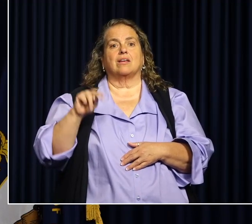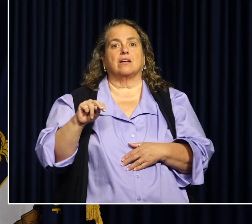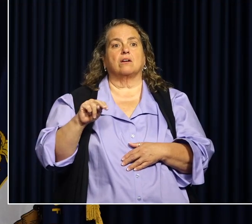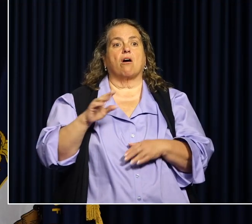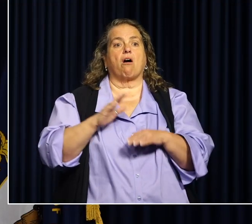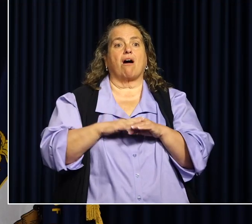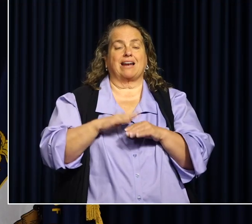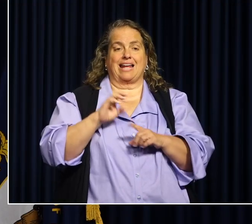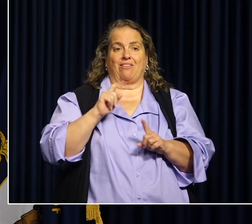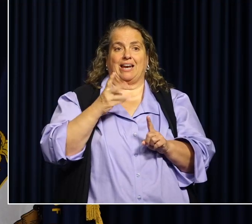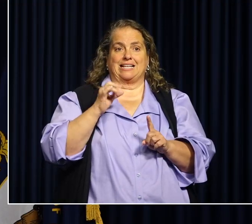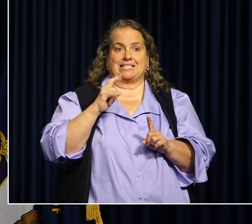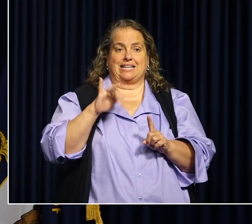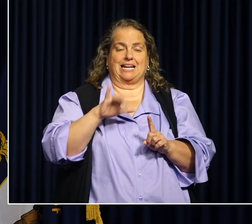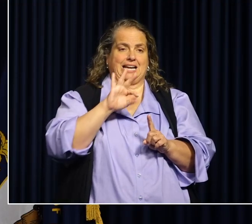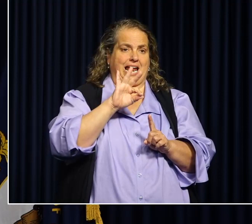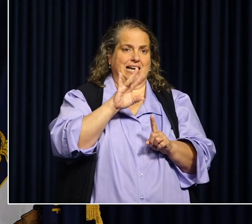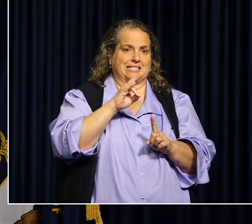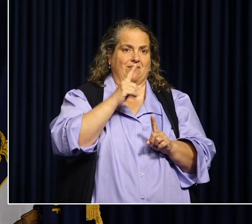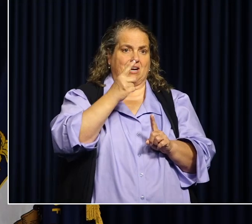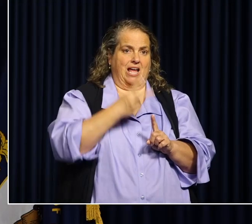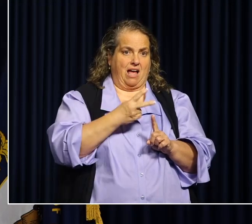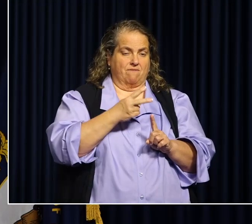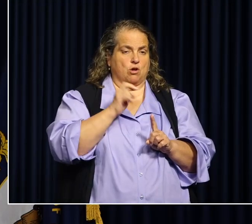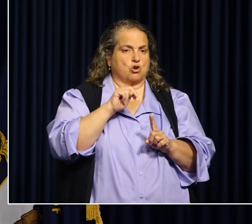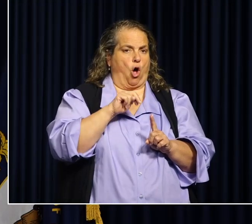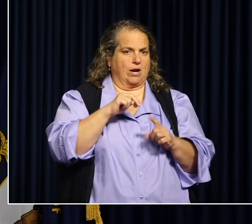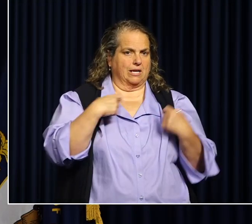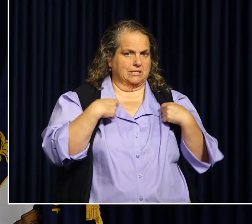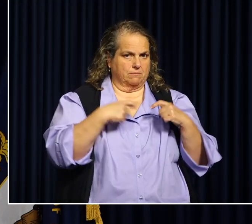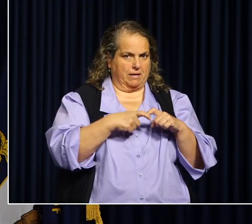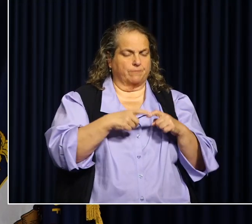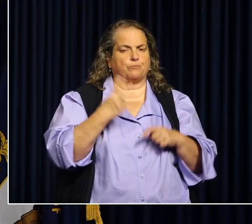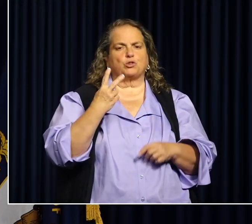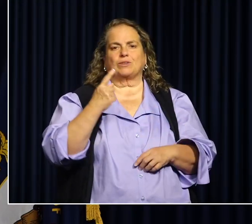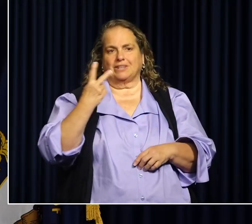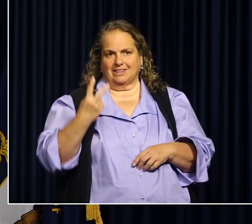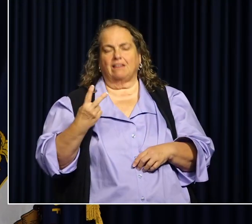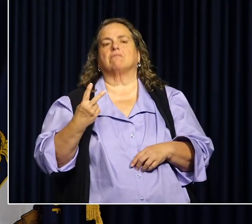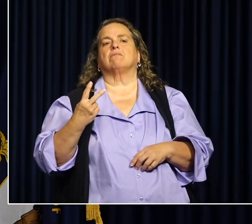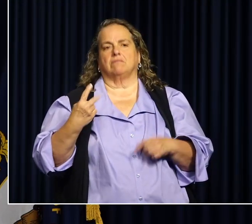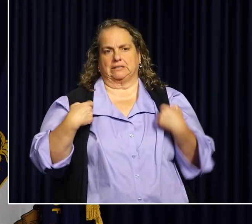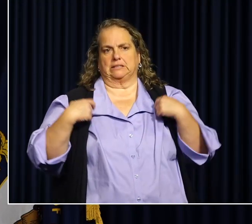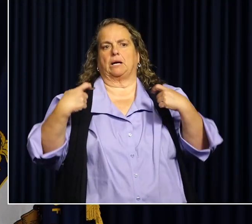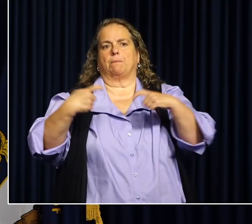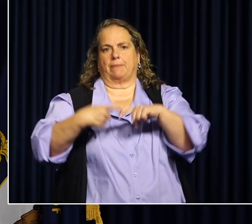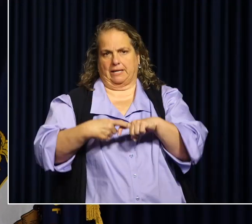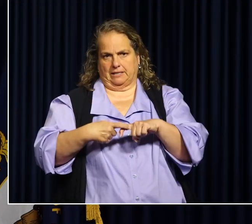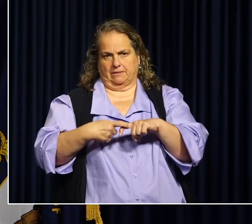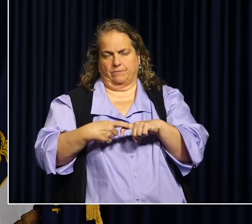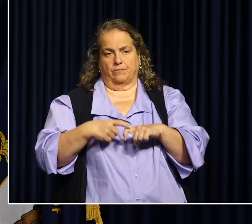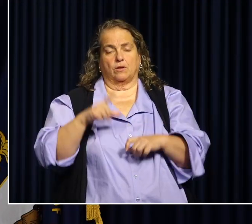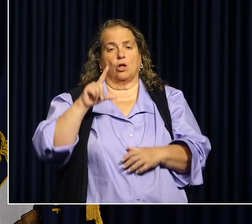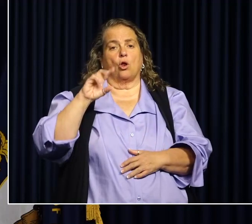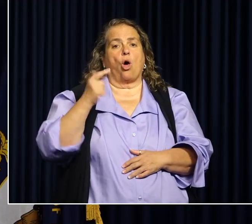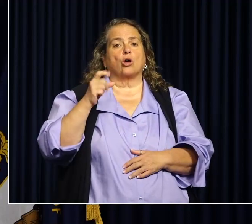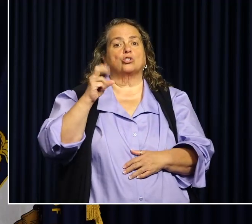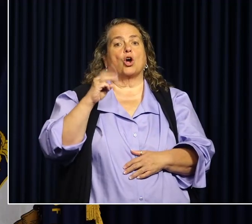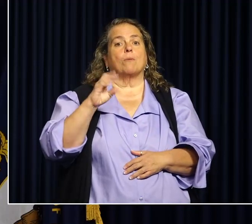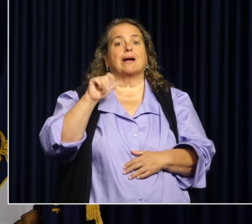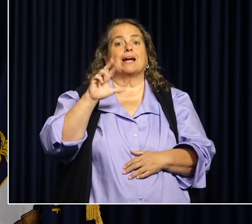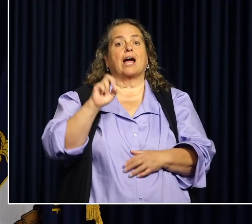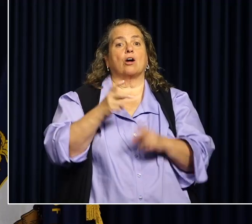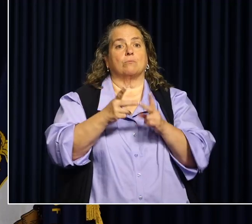on ethnicity, 97.5% non-Hispanic and 2.5% Hispanic. Long-term care